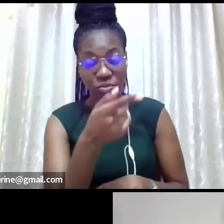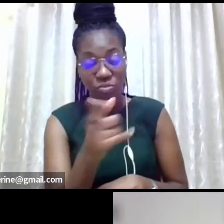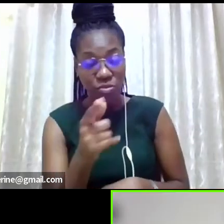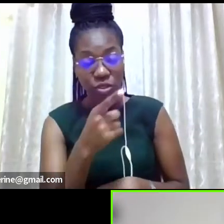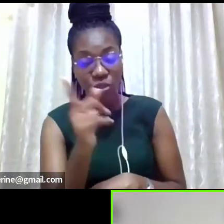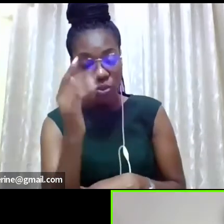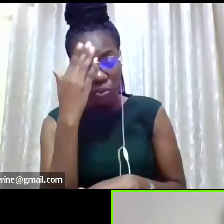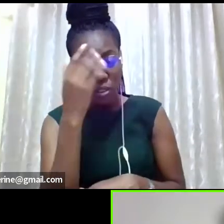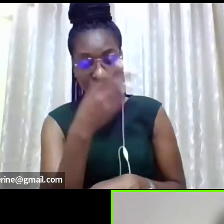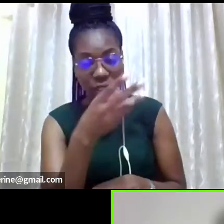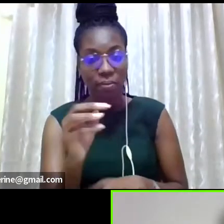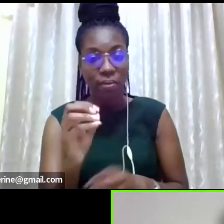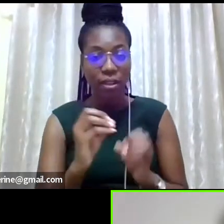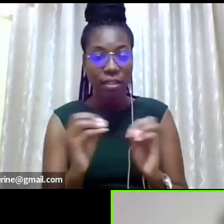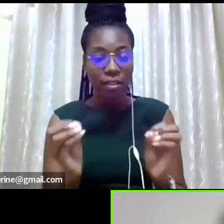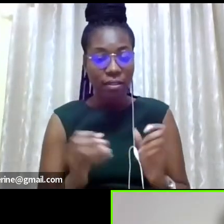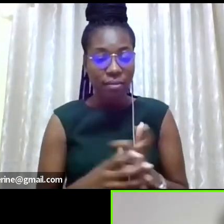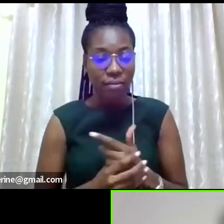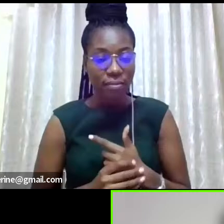So And you need to be louder.